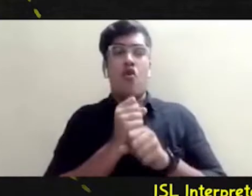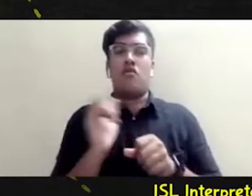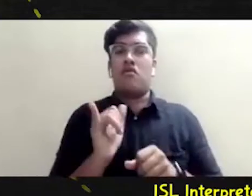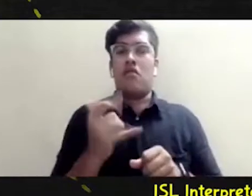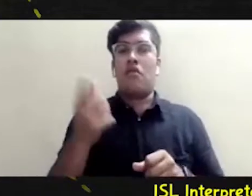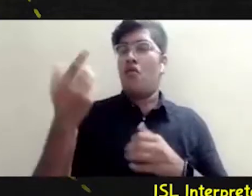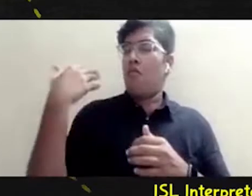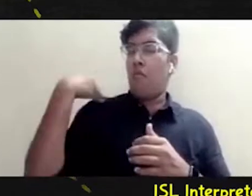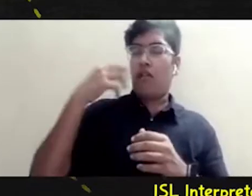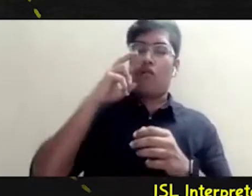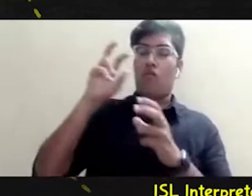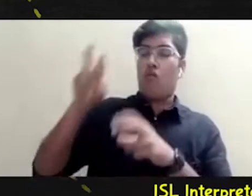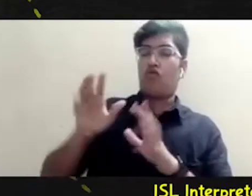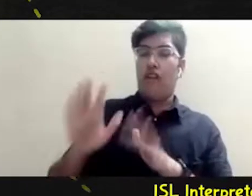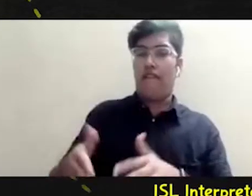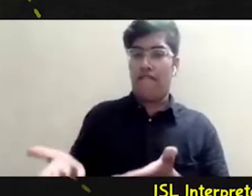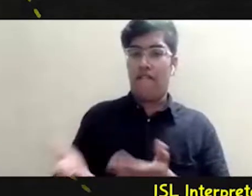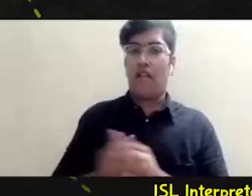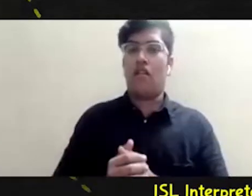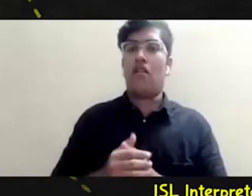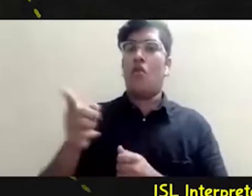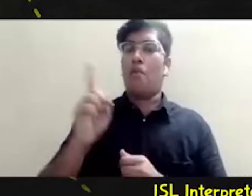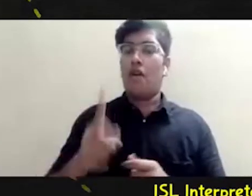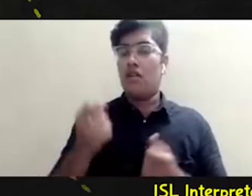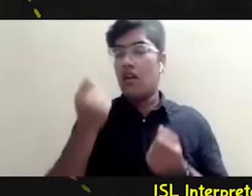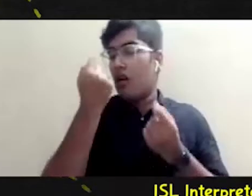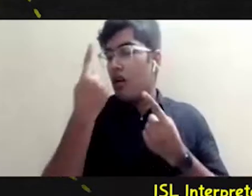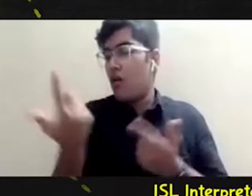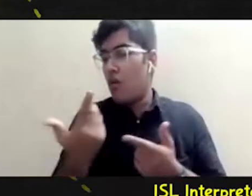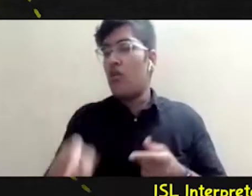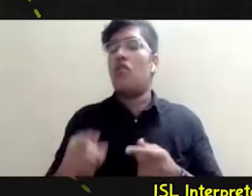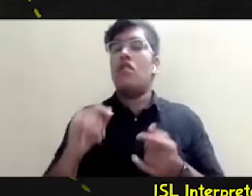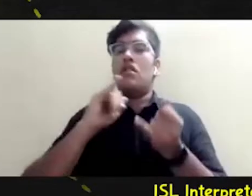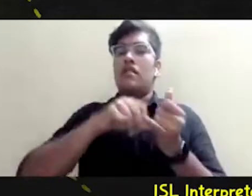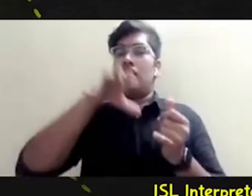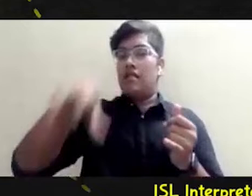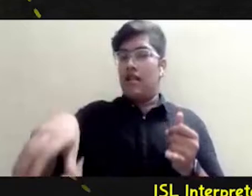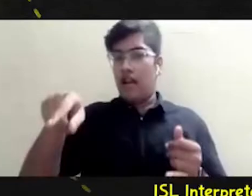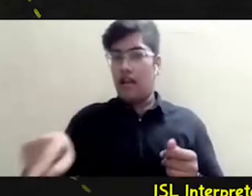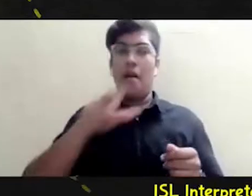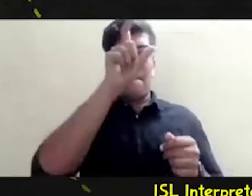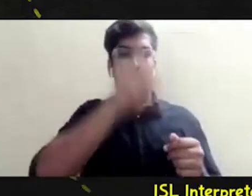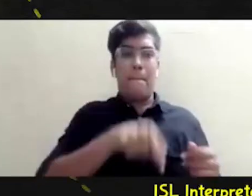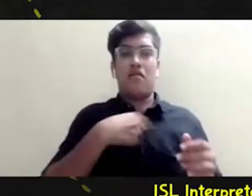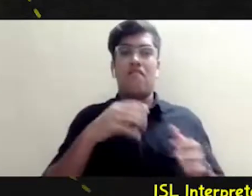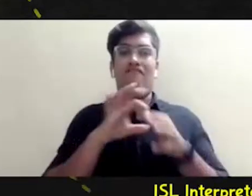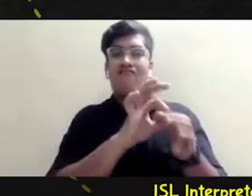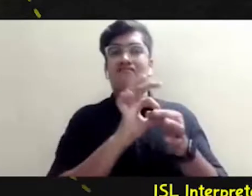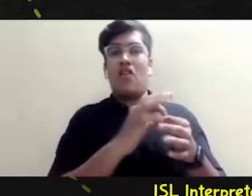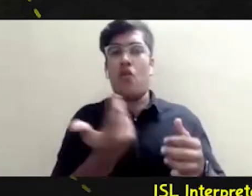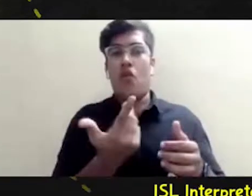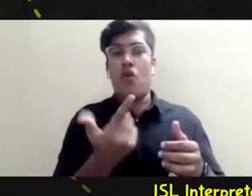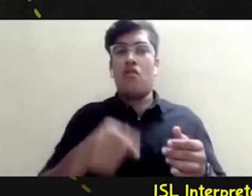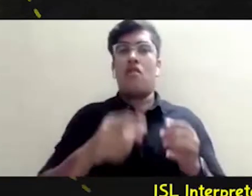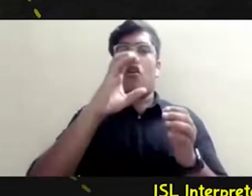right? However, we need to understand that the relationship between the state and the citizen is based on the constitution. We have